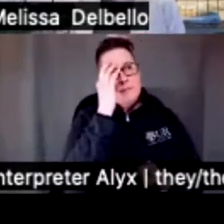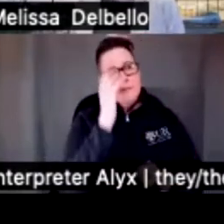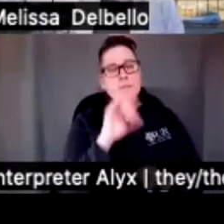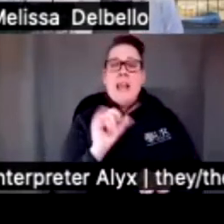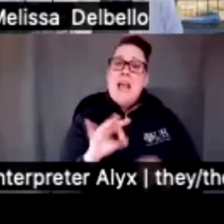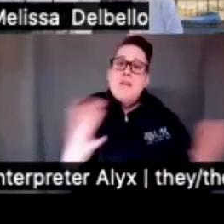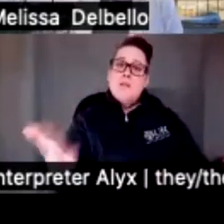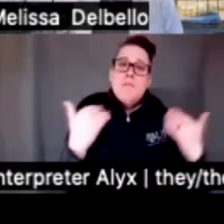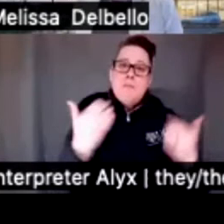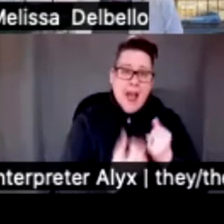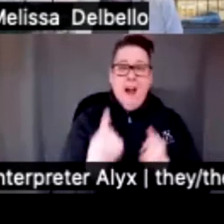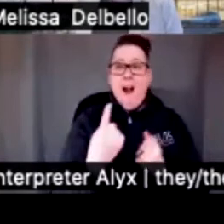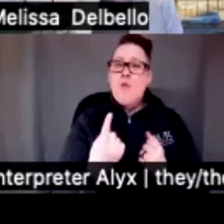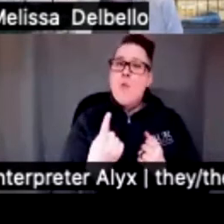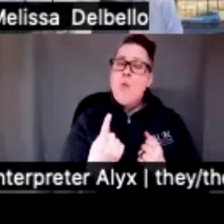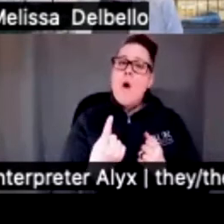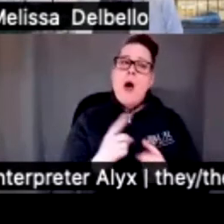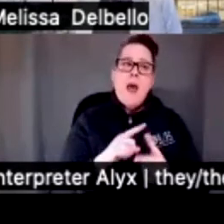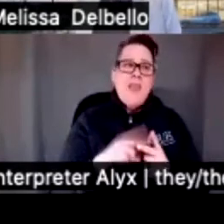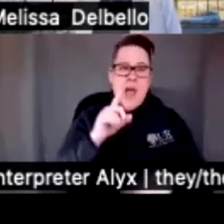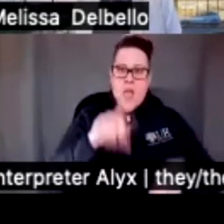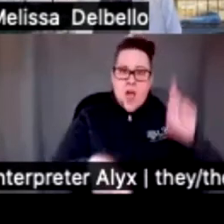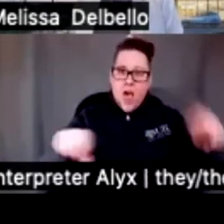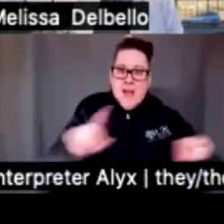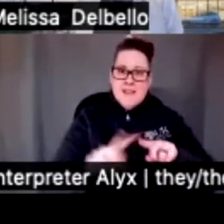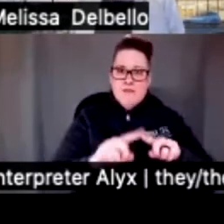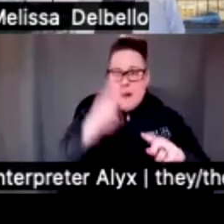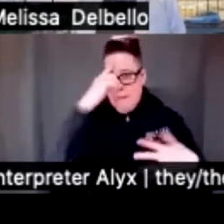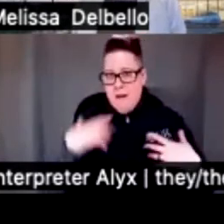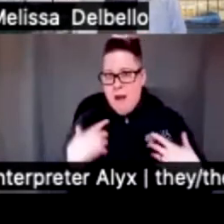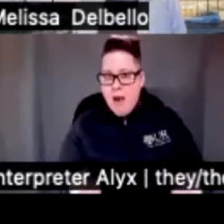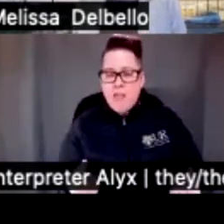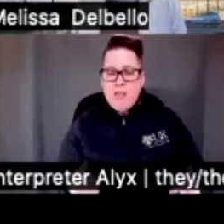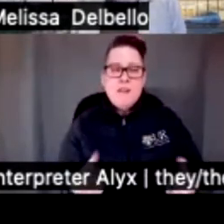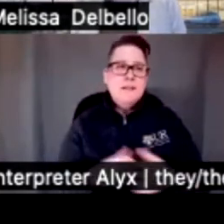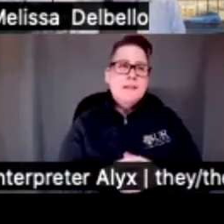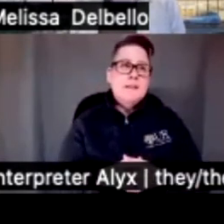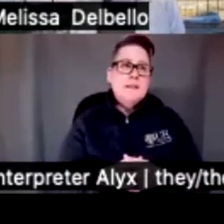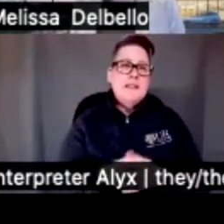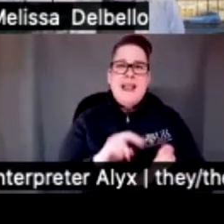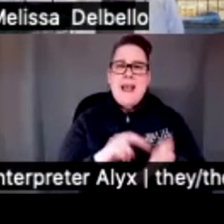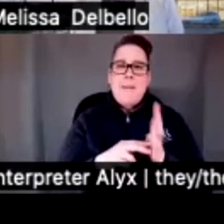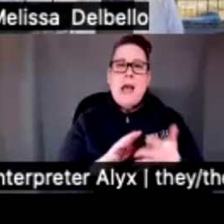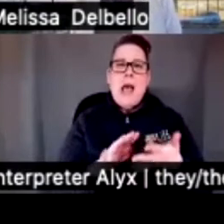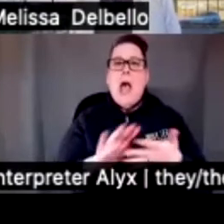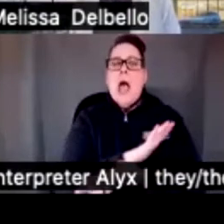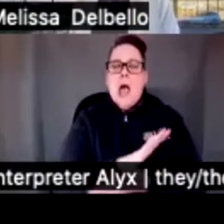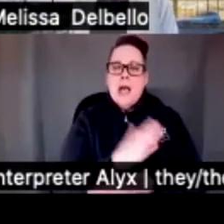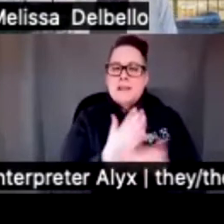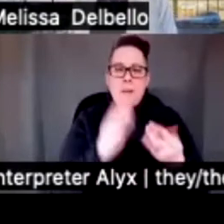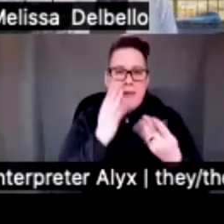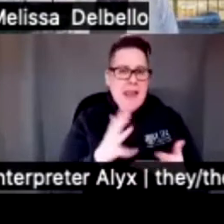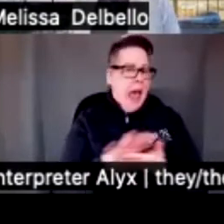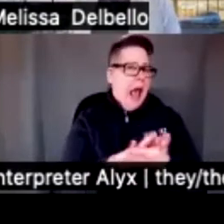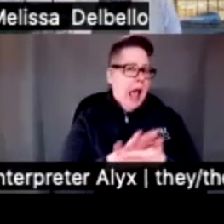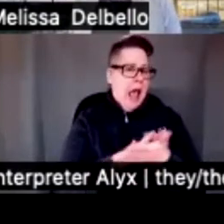lot of heterogeneity of the psychopathology in the offspring, and so that kind of confounds some of the data. So those are